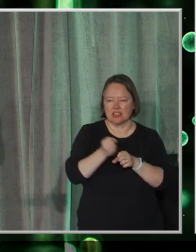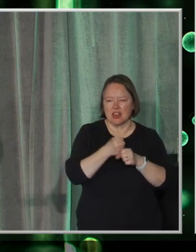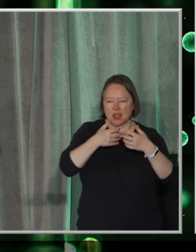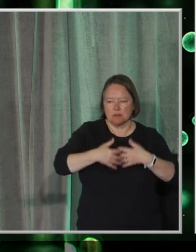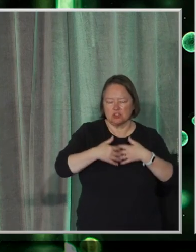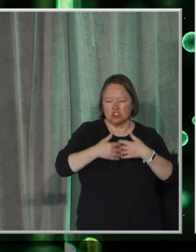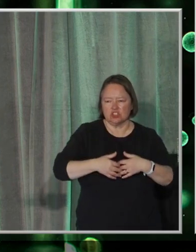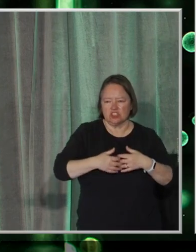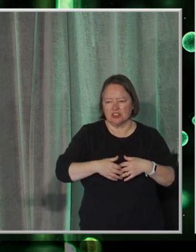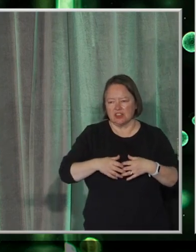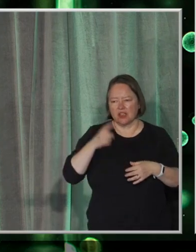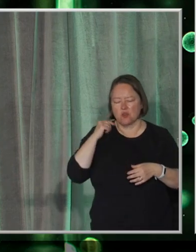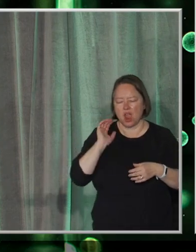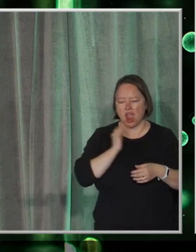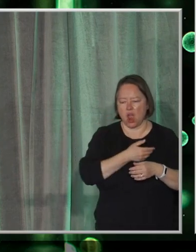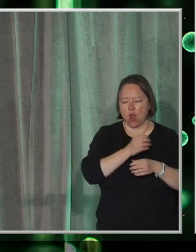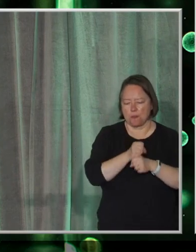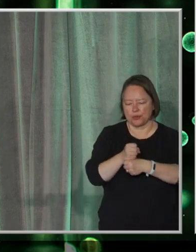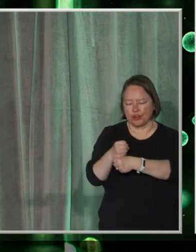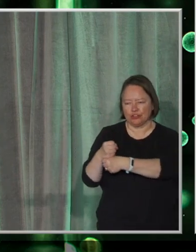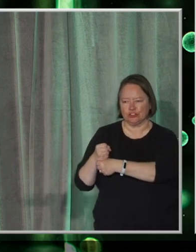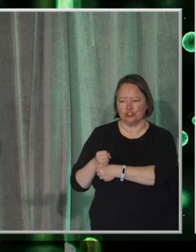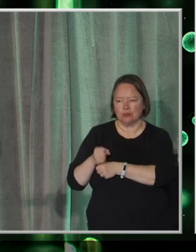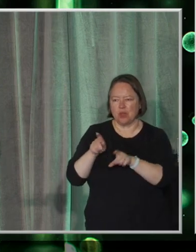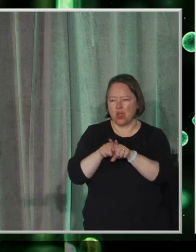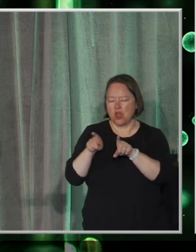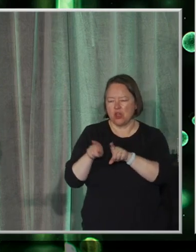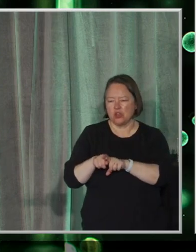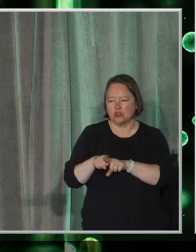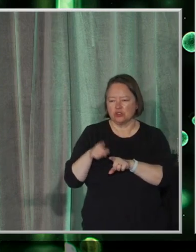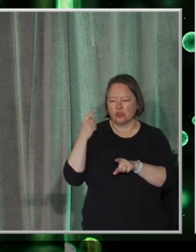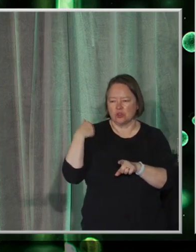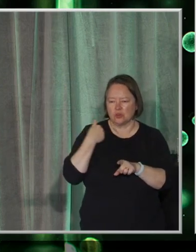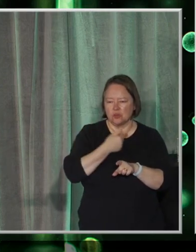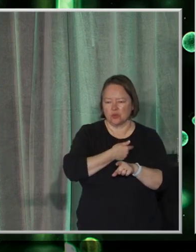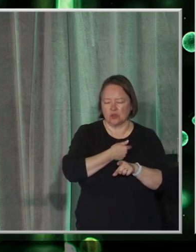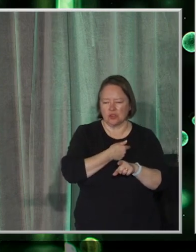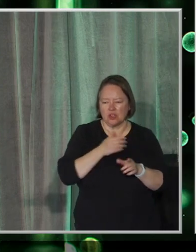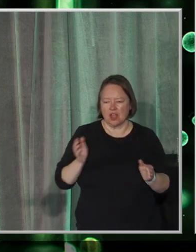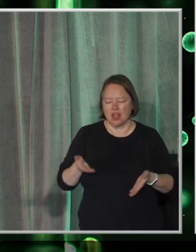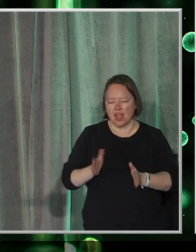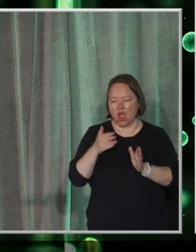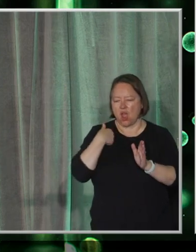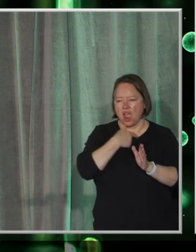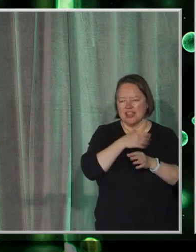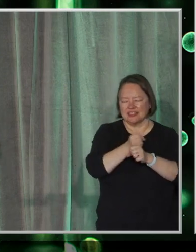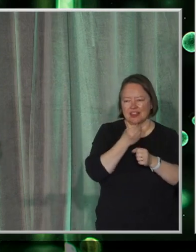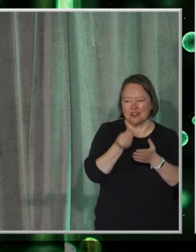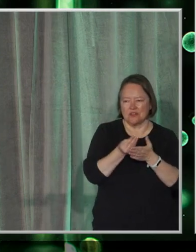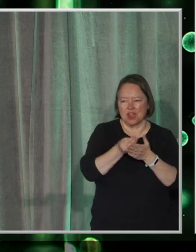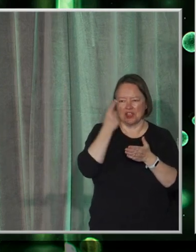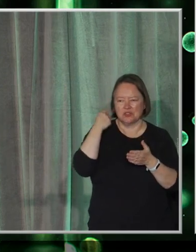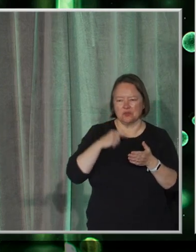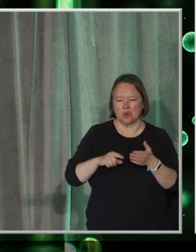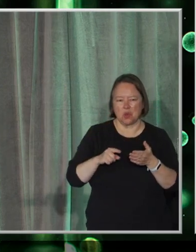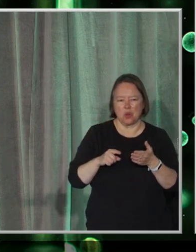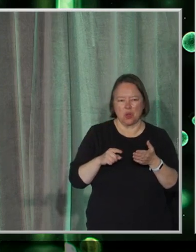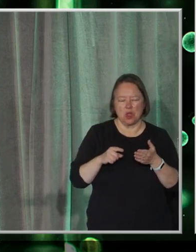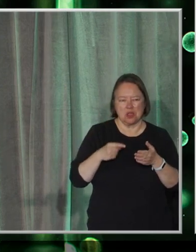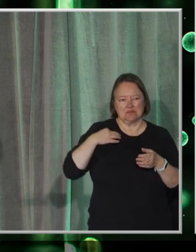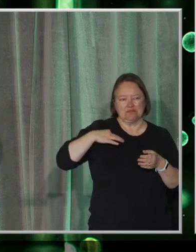machinery or the phase one of our production. But and even also this Wege Prize, which will help us to get the funds for further research